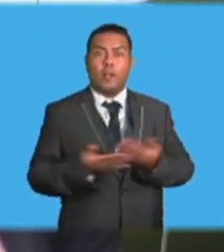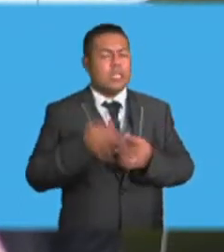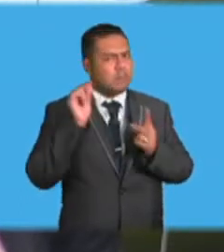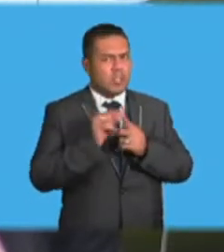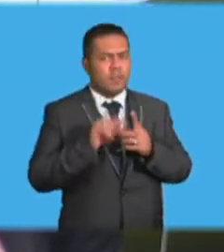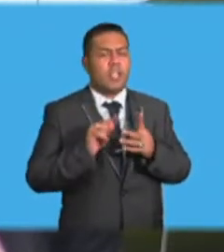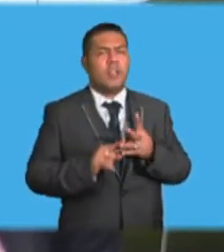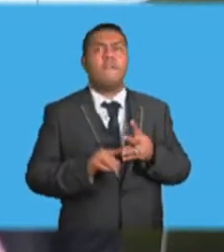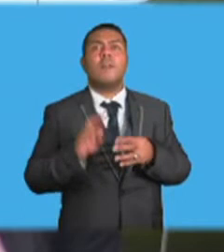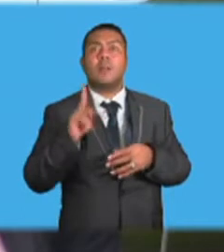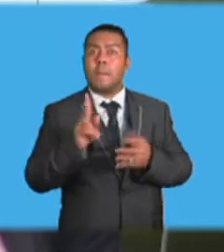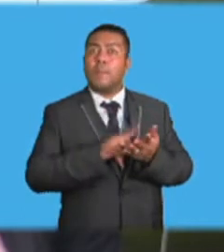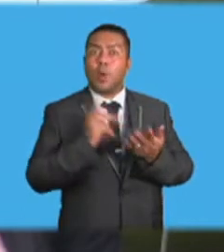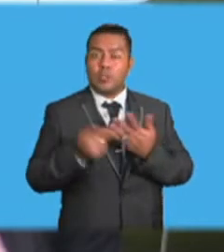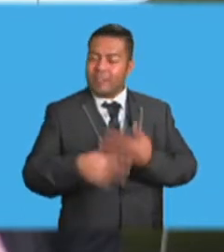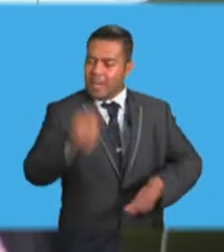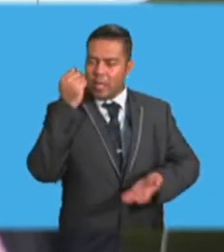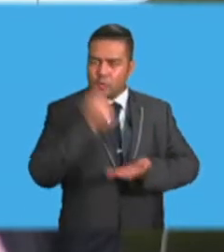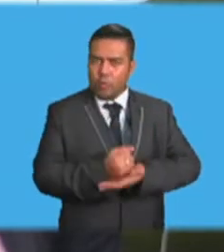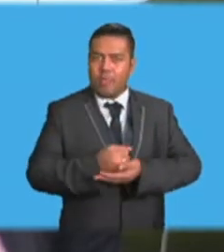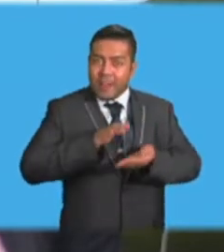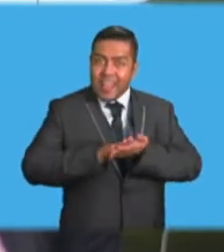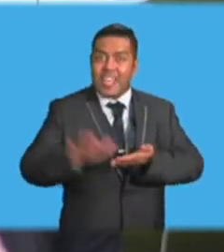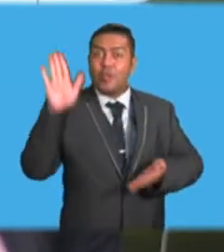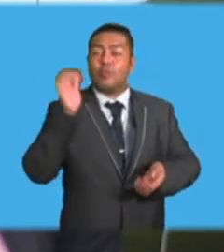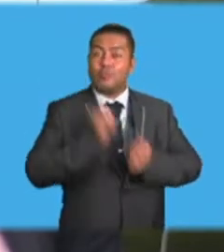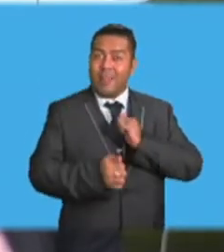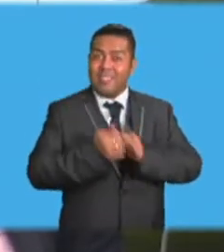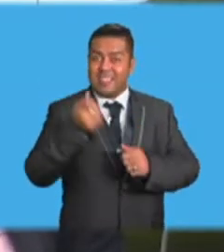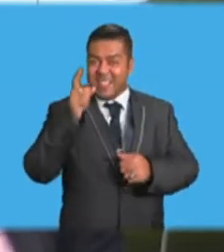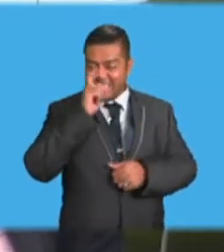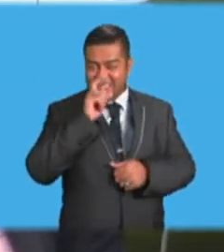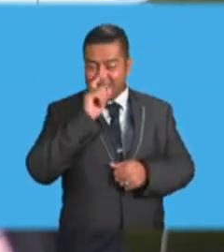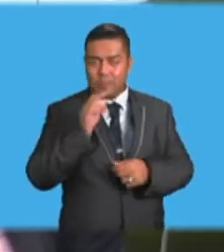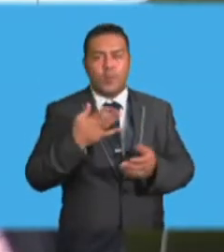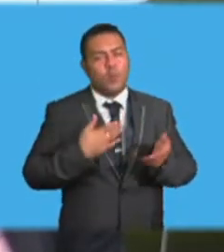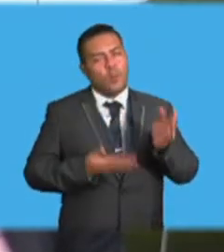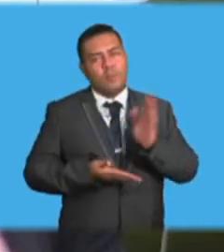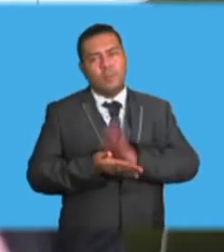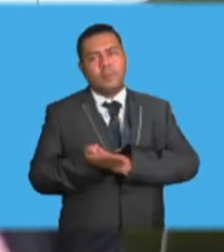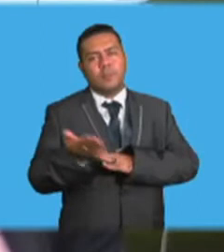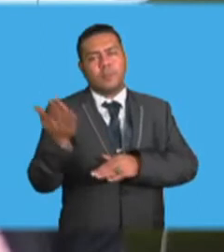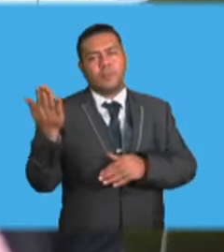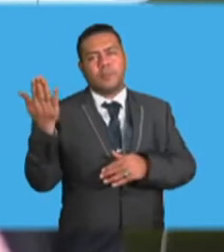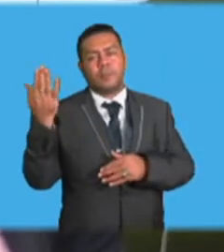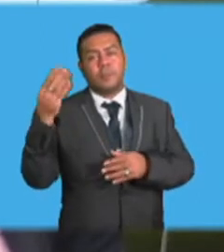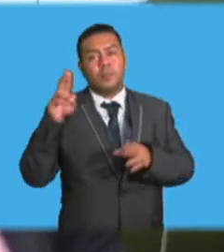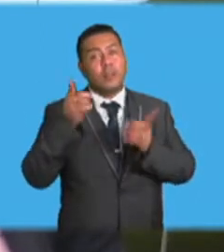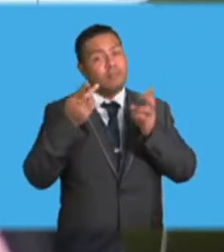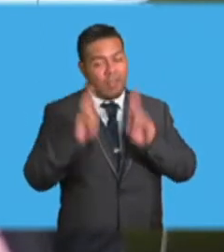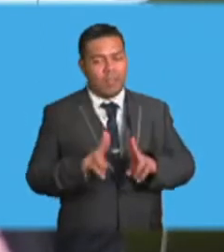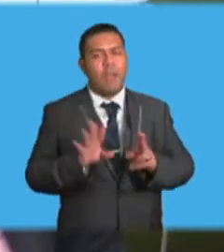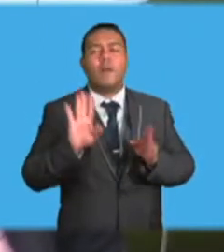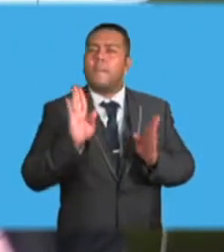purpose. A project that ensures our Hindu brothers and sisters will take their final journey after death with